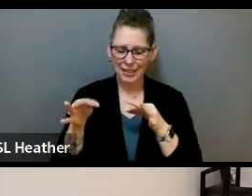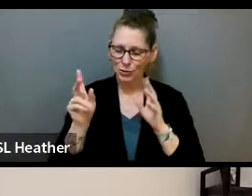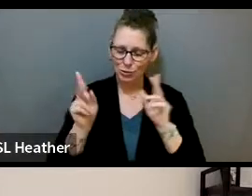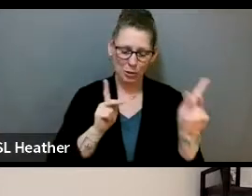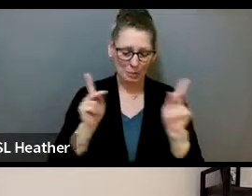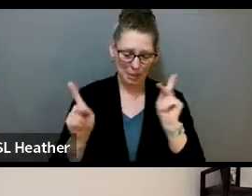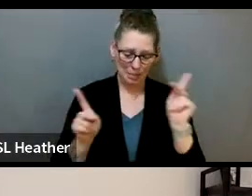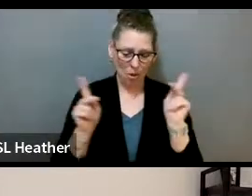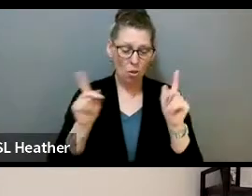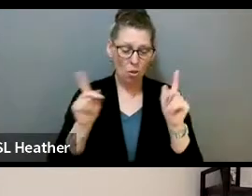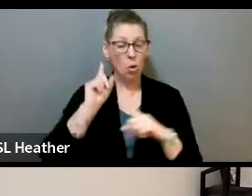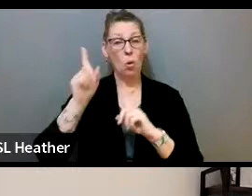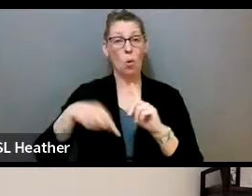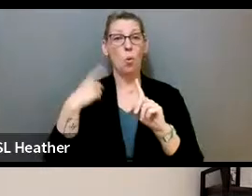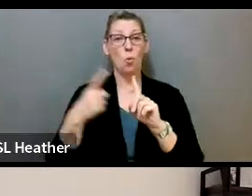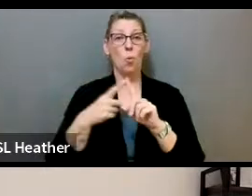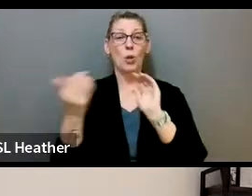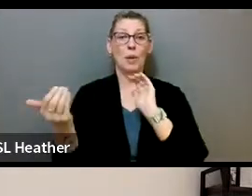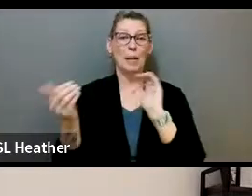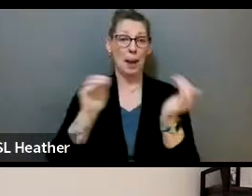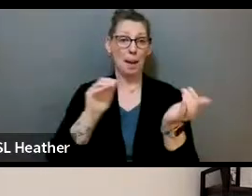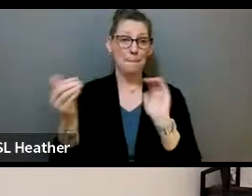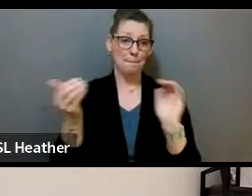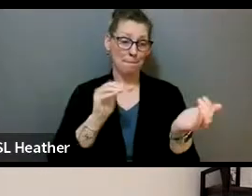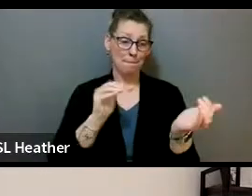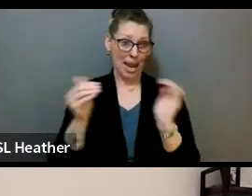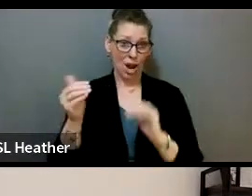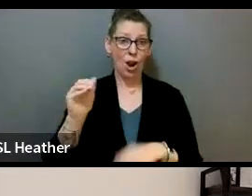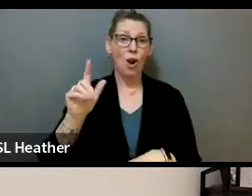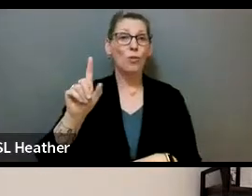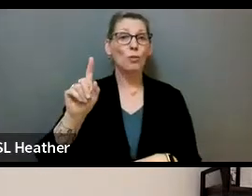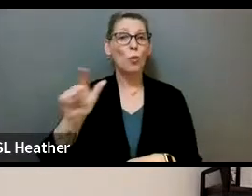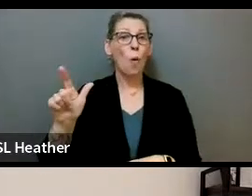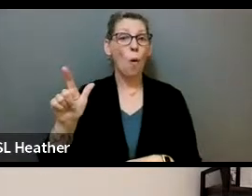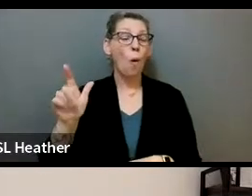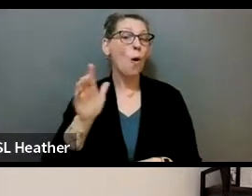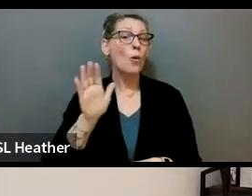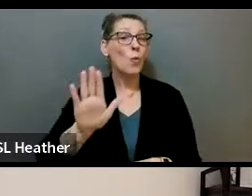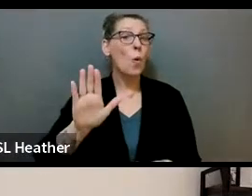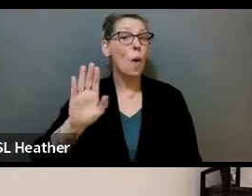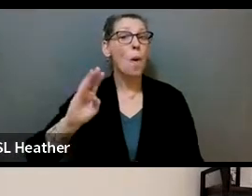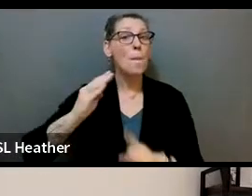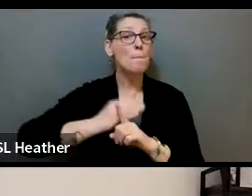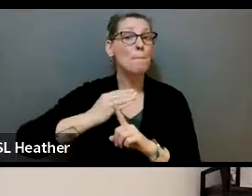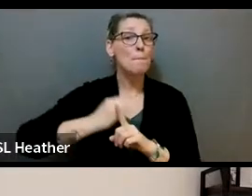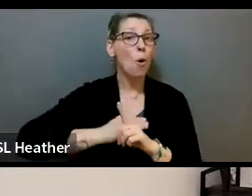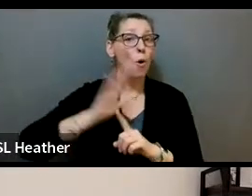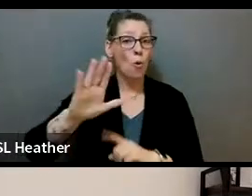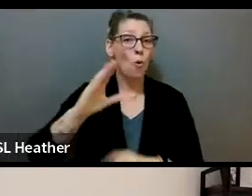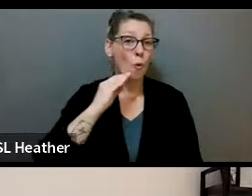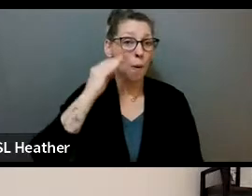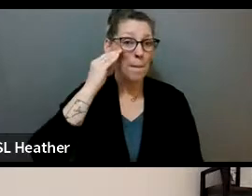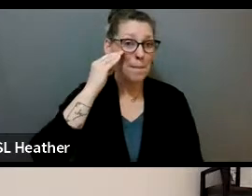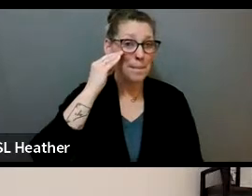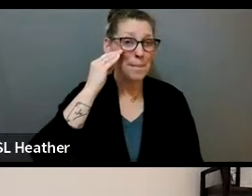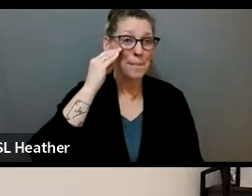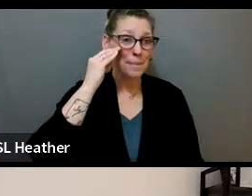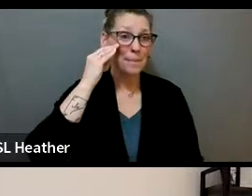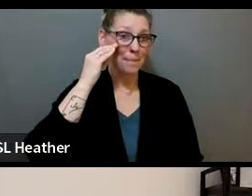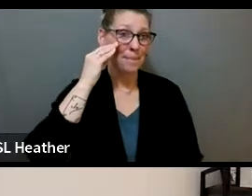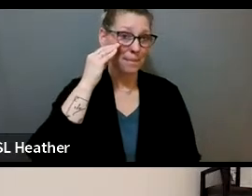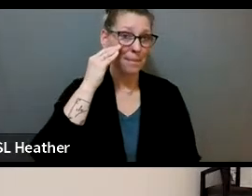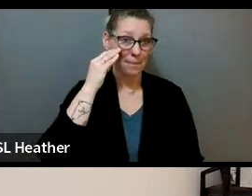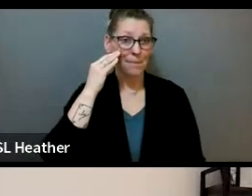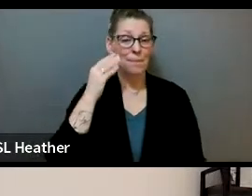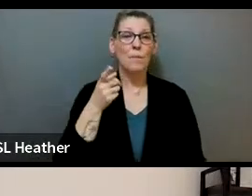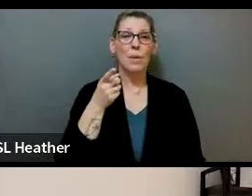people. When you compare these tolls to your mortgage payments on your house, because you're taking out